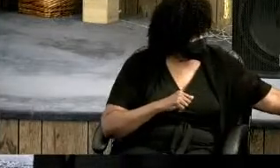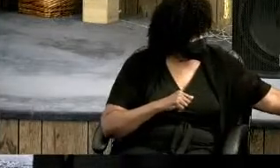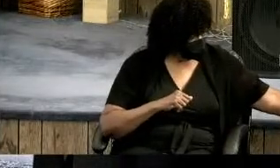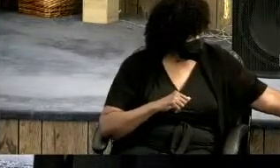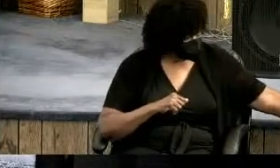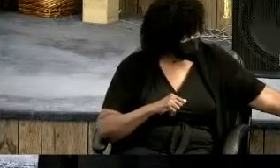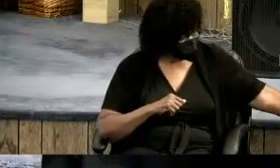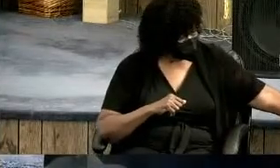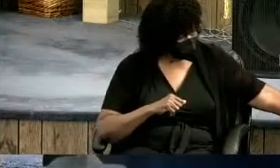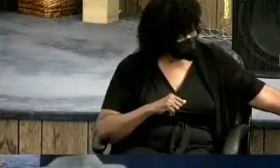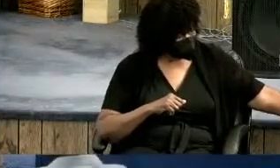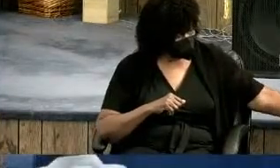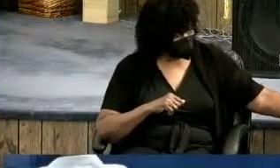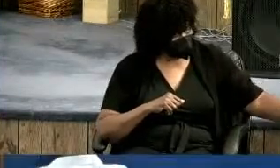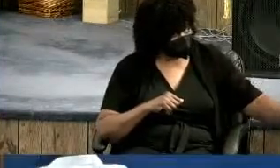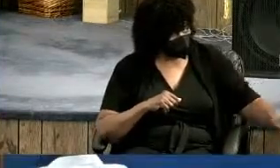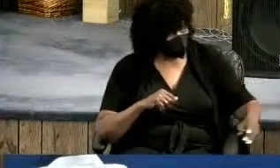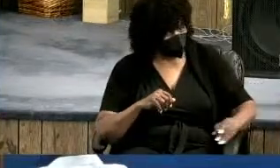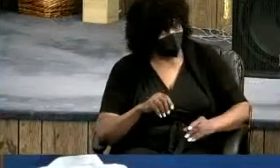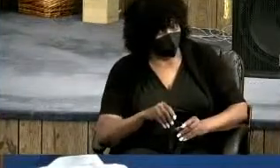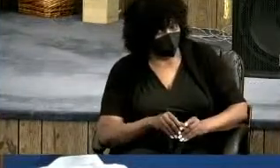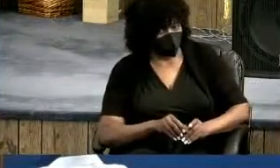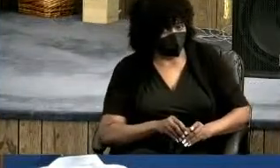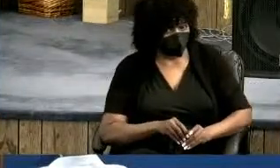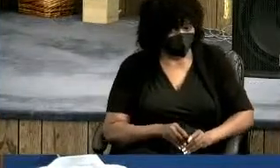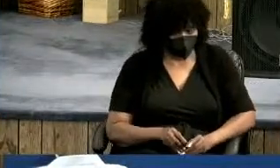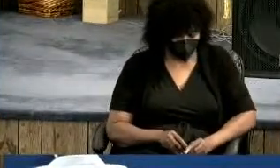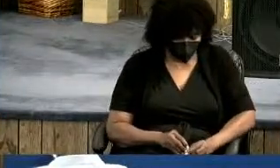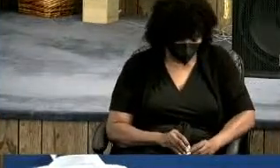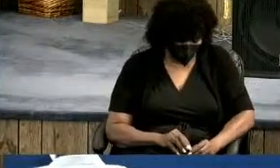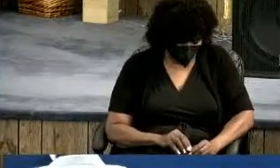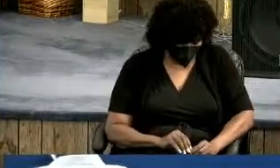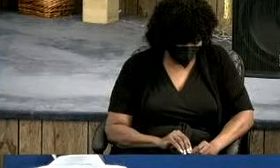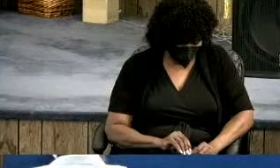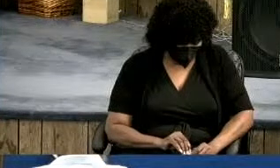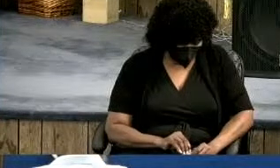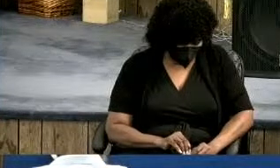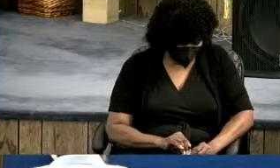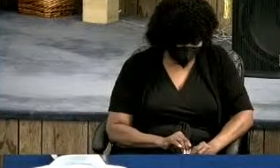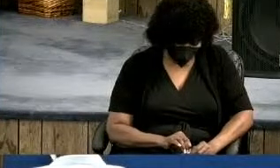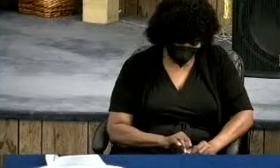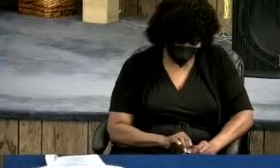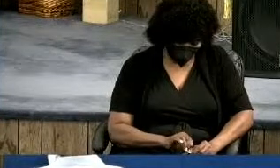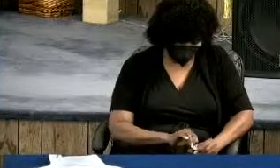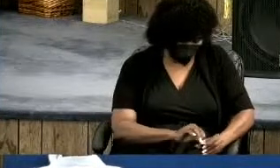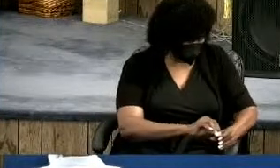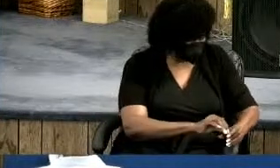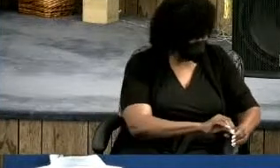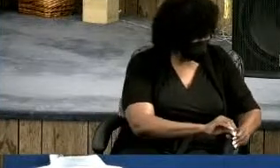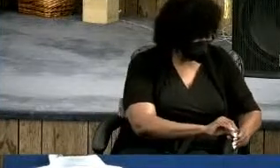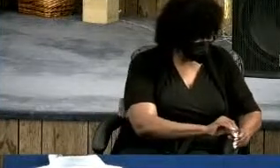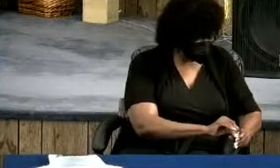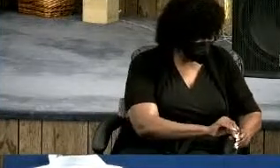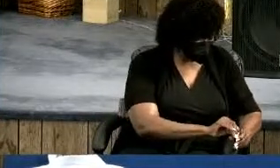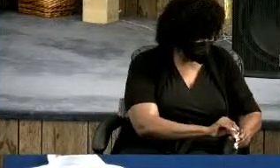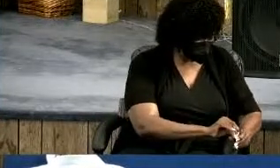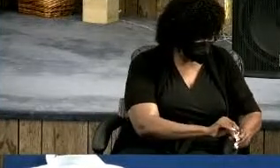Amen. And amen. Amen. If you believe that Jesus was beaten for